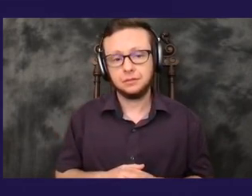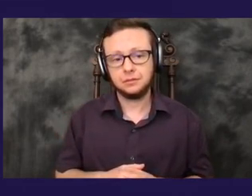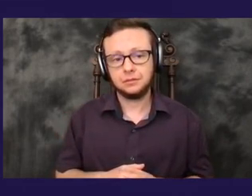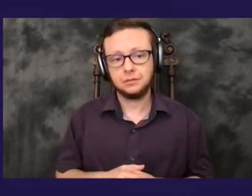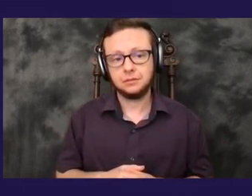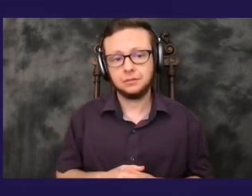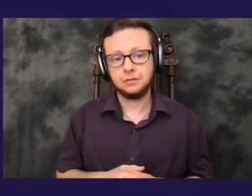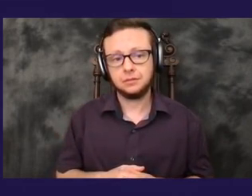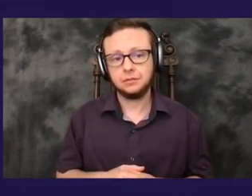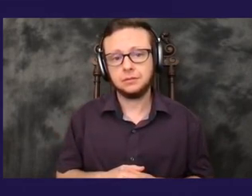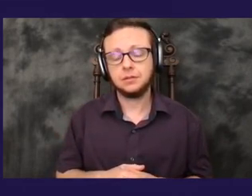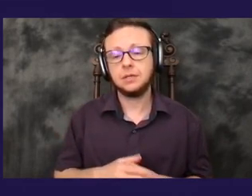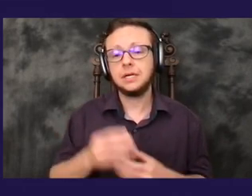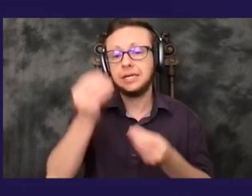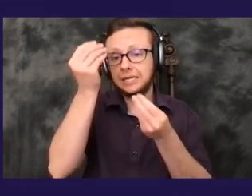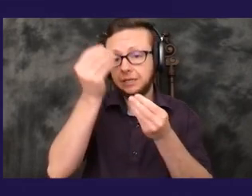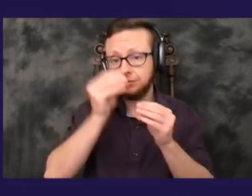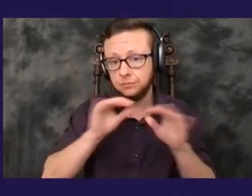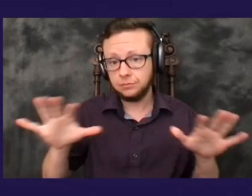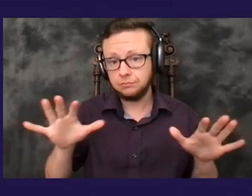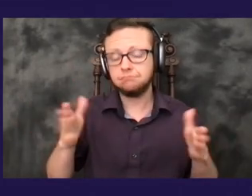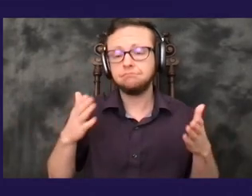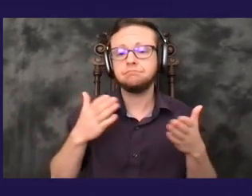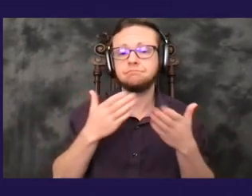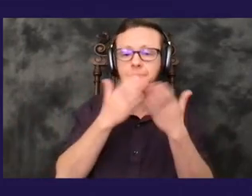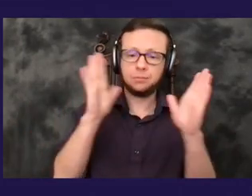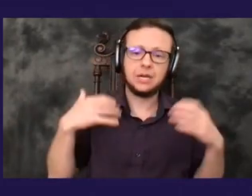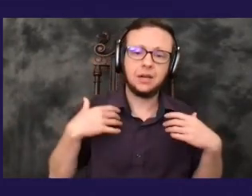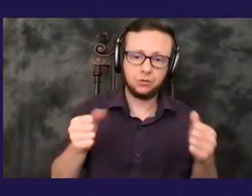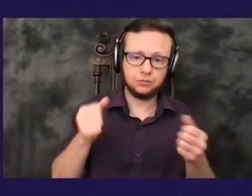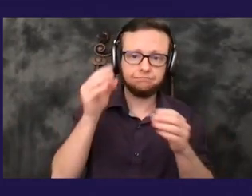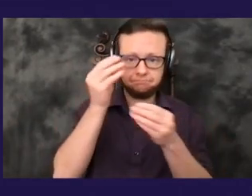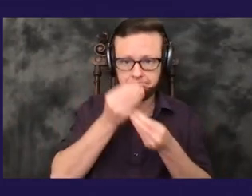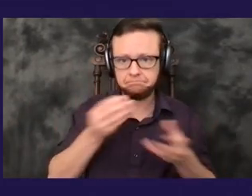an epidemic, a public health epidemic,